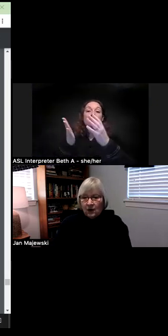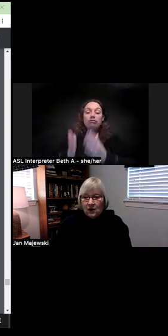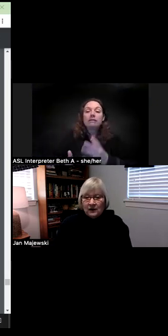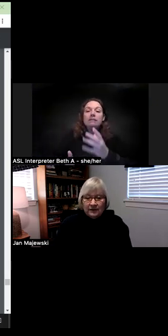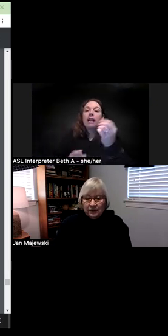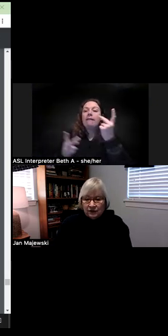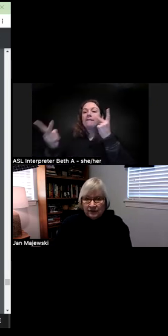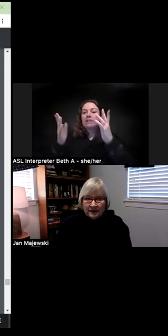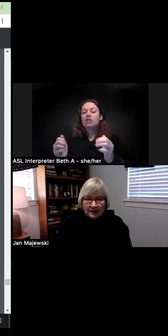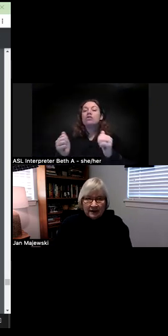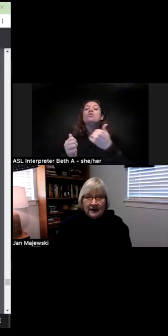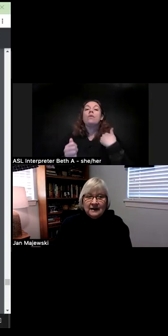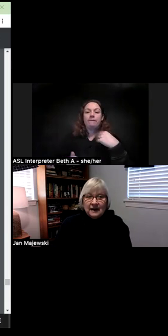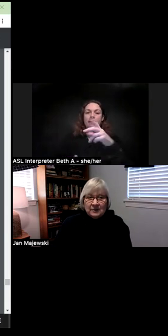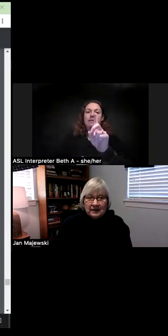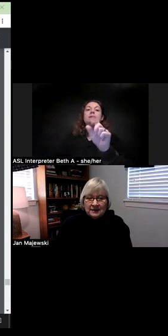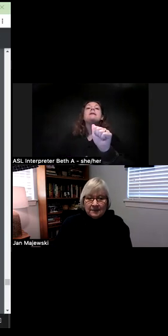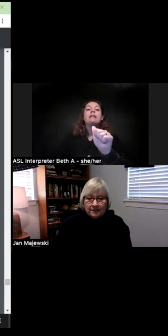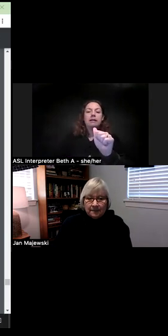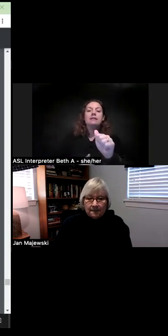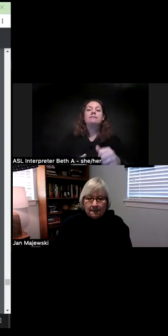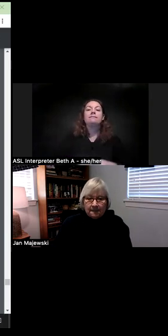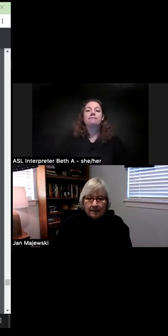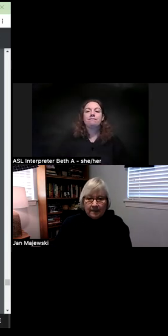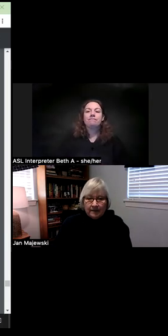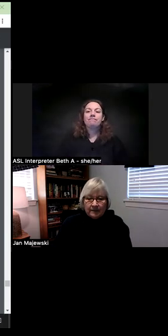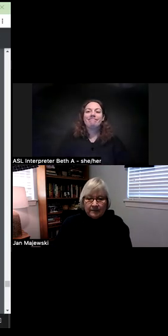out all of their services. Next, please.